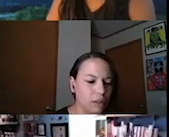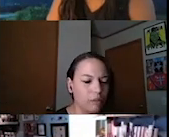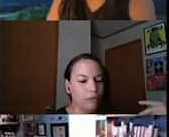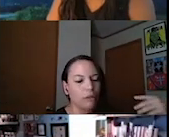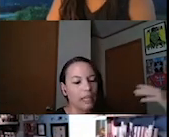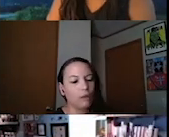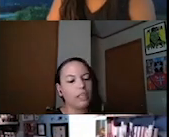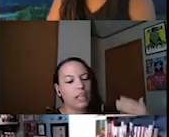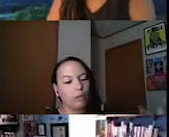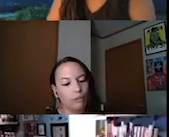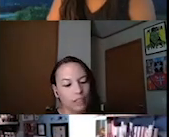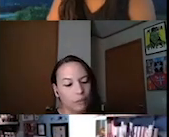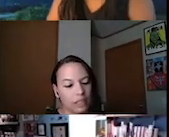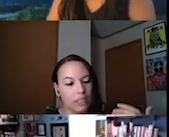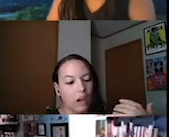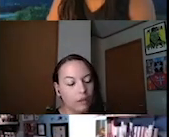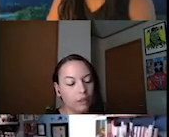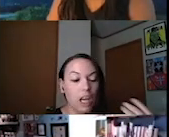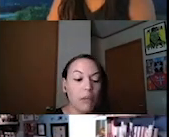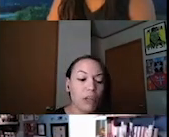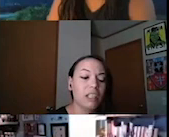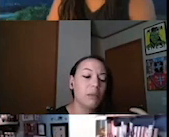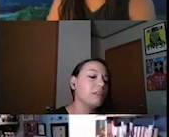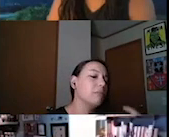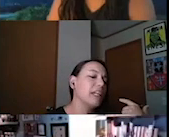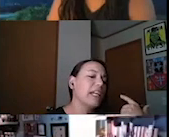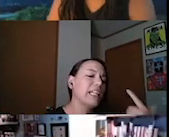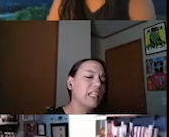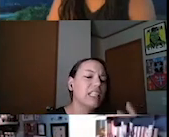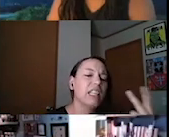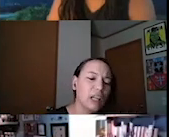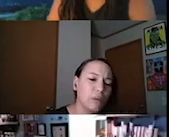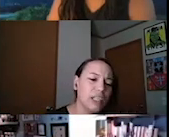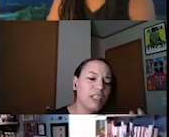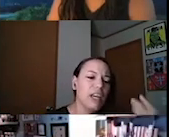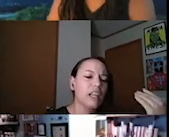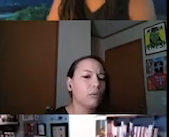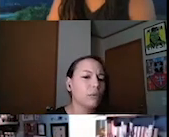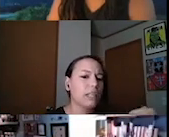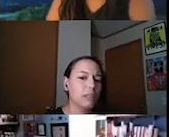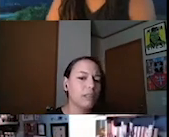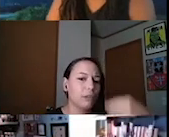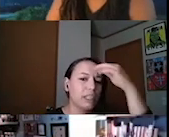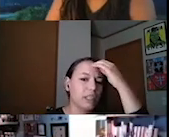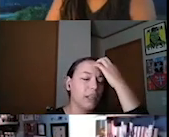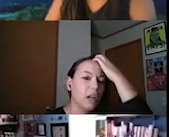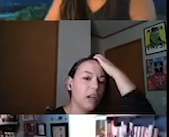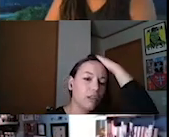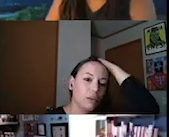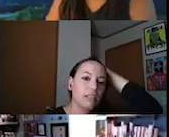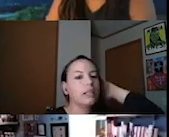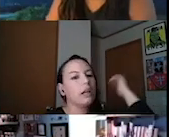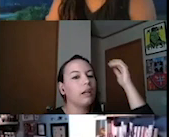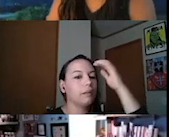show some visual language that reference where these authors are coming from, especially if they're bringing ideas and languages that root to that specific region.